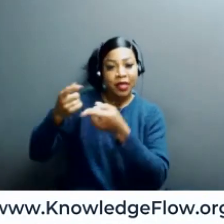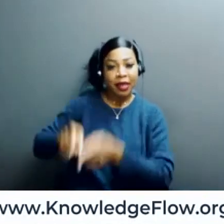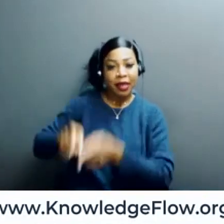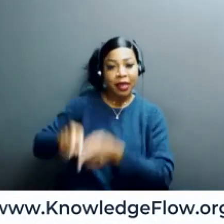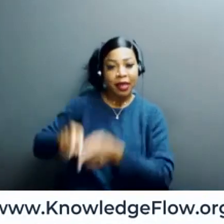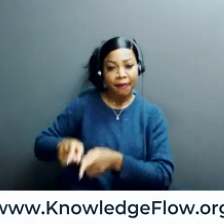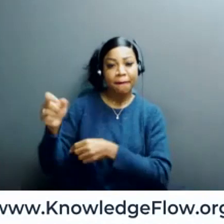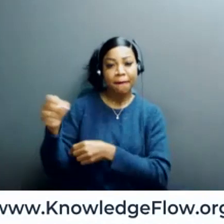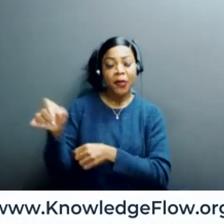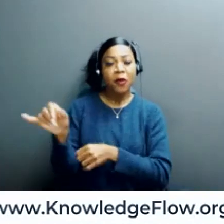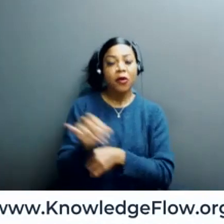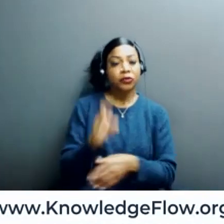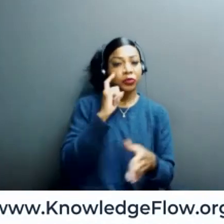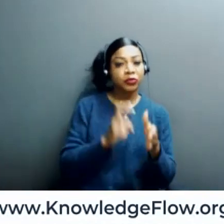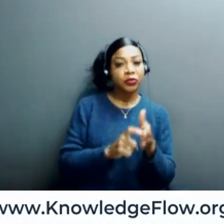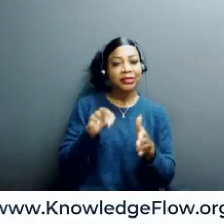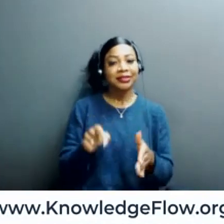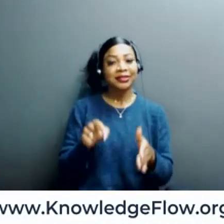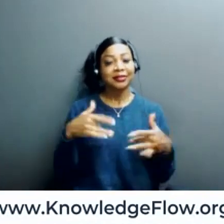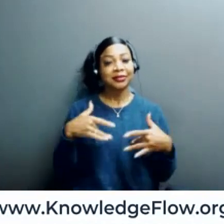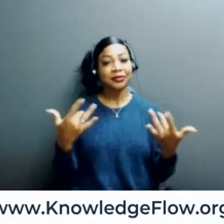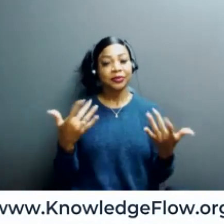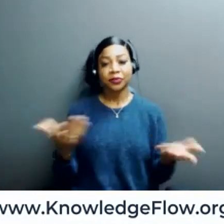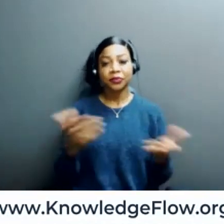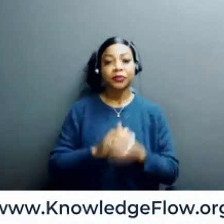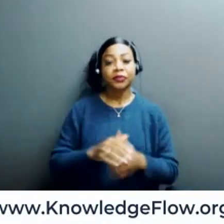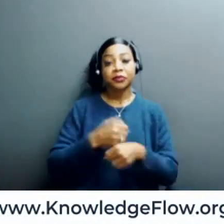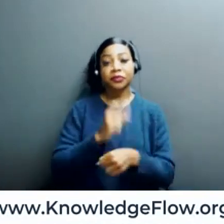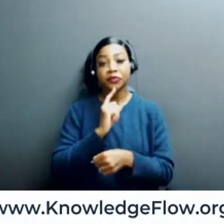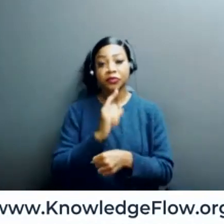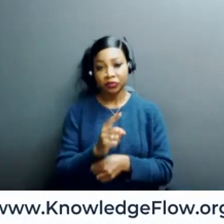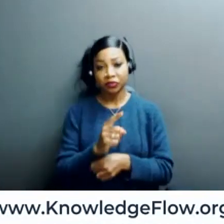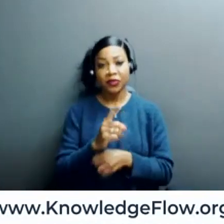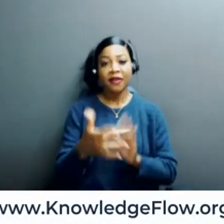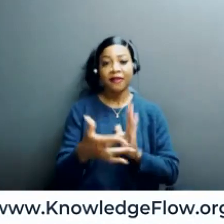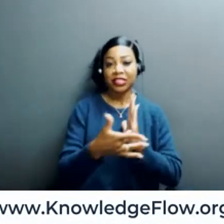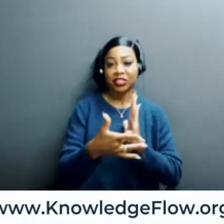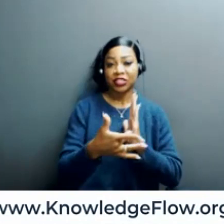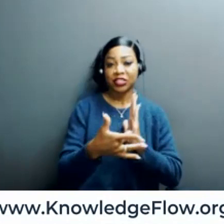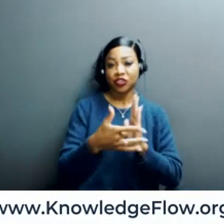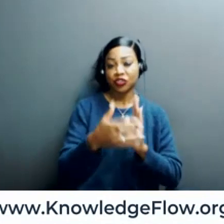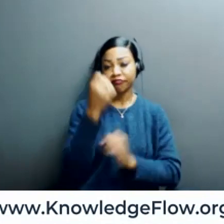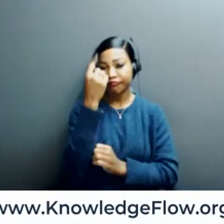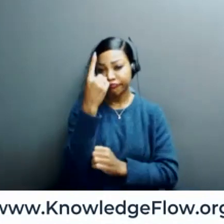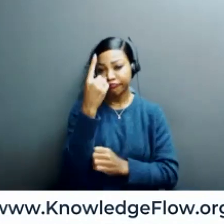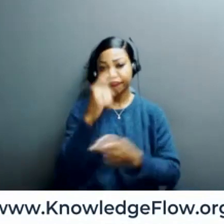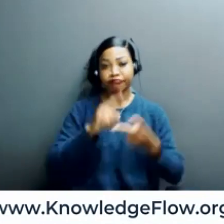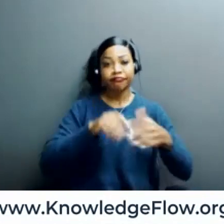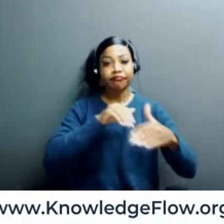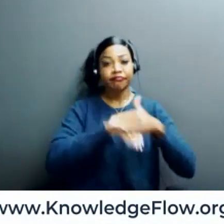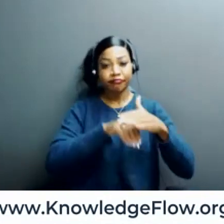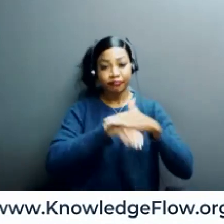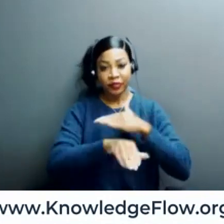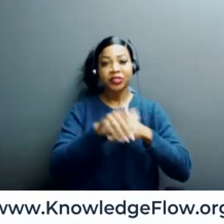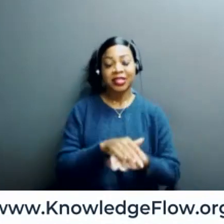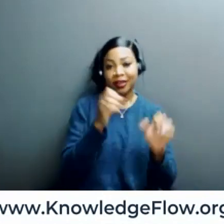themes also with this year's event of course was making sure that there was digital literacy and access to awareness and